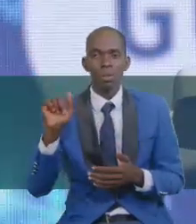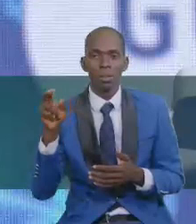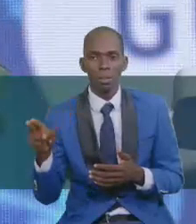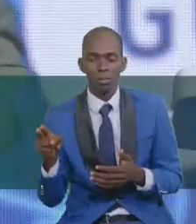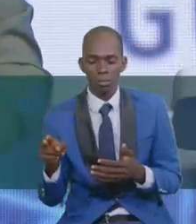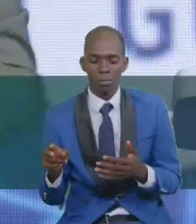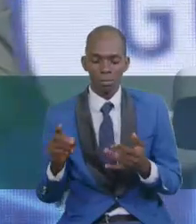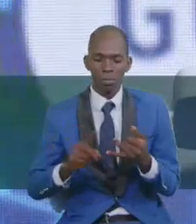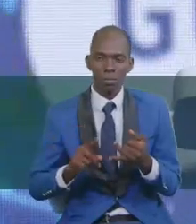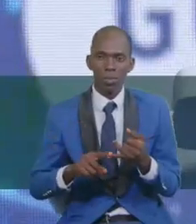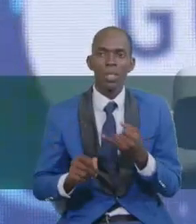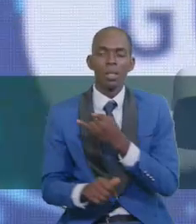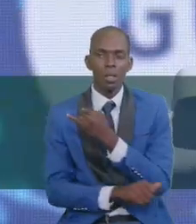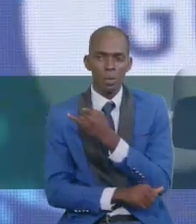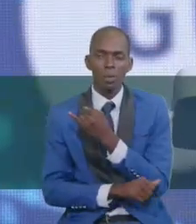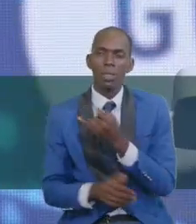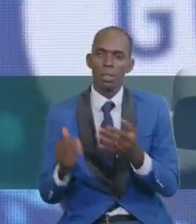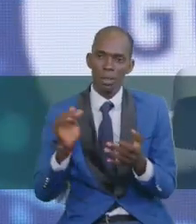Abraham again, think of him,